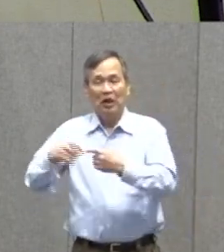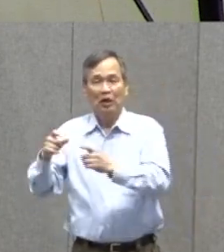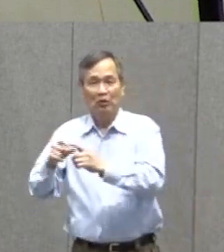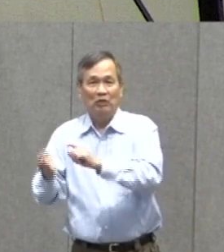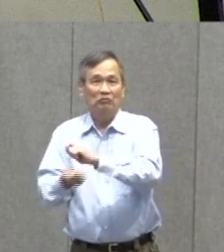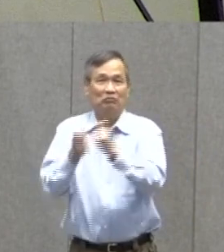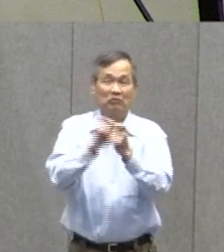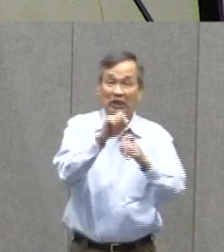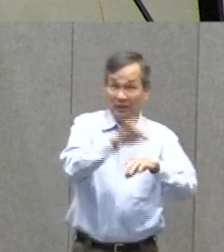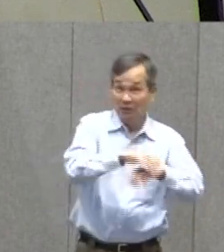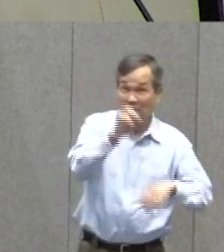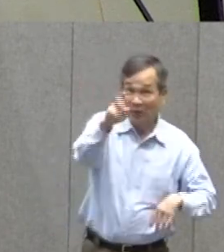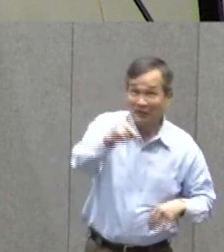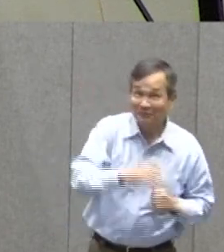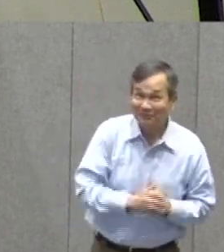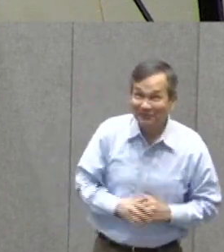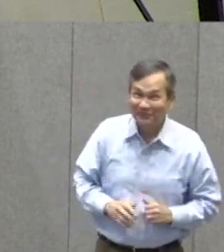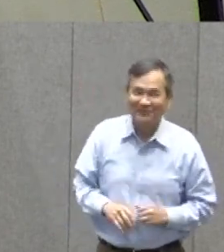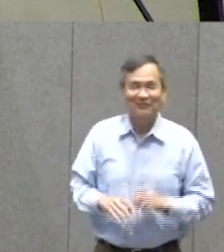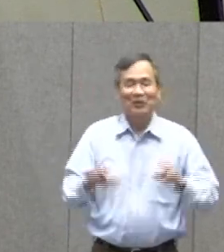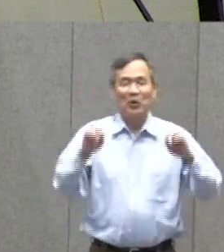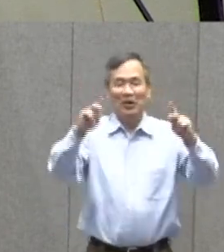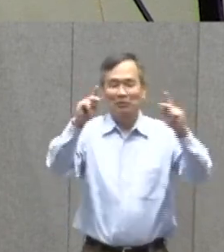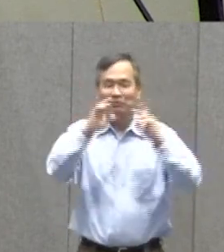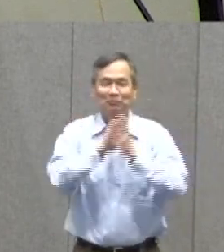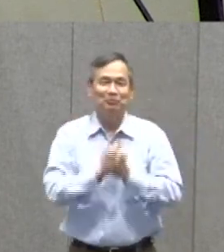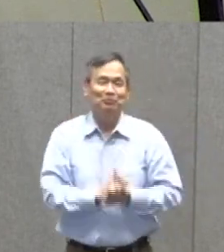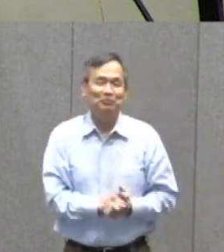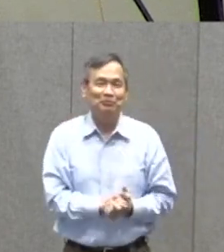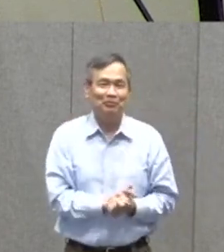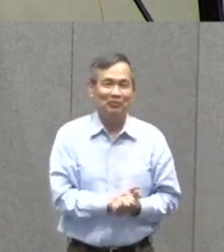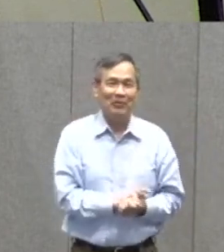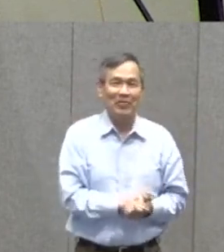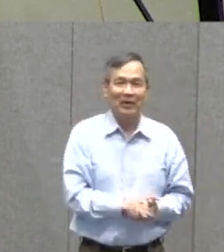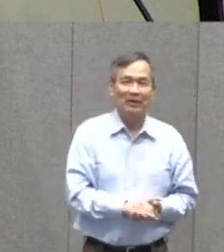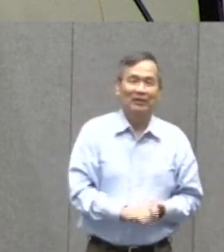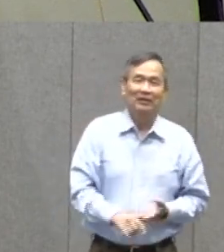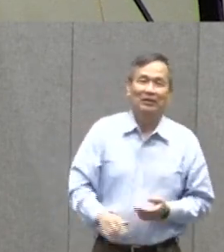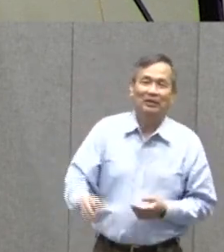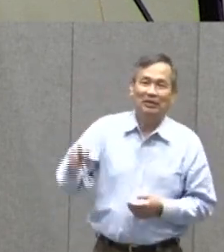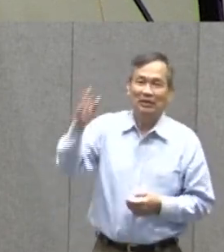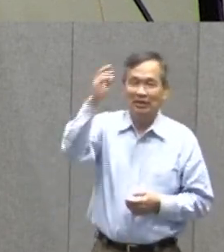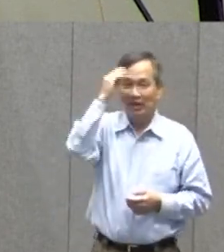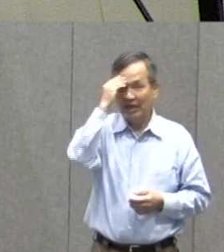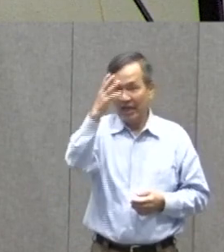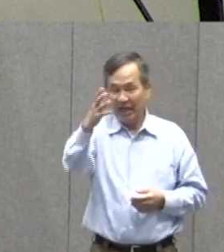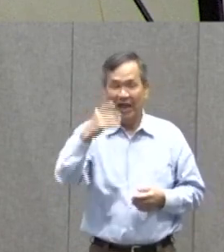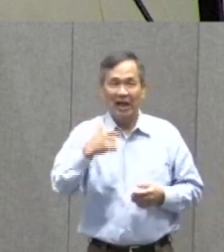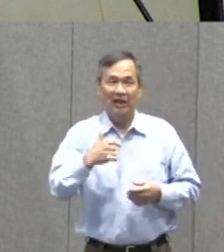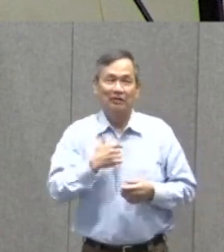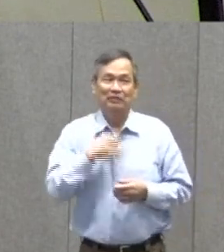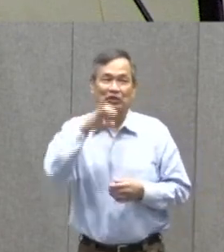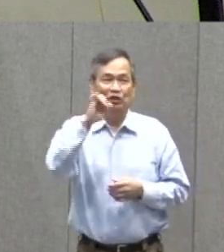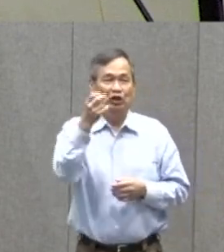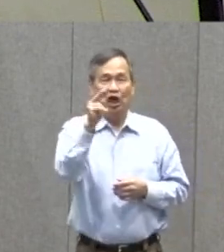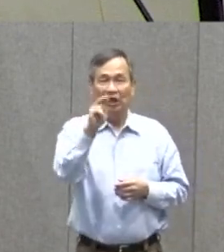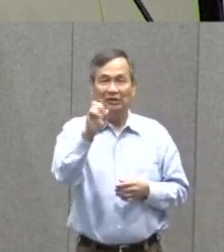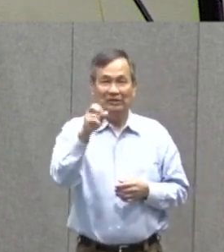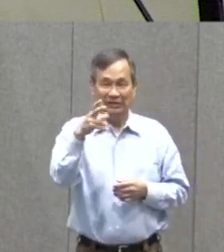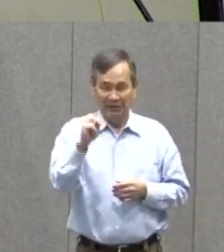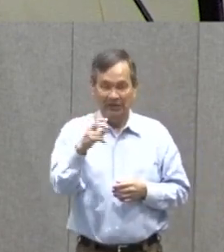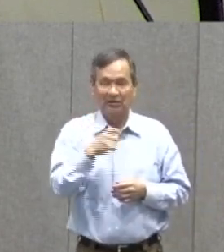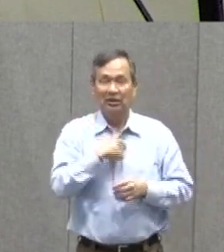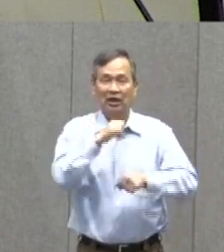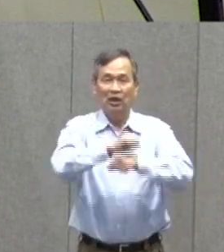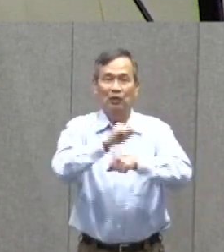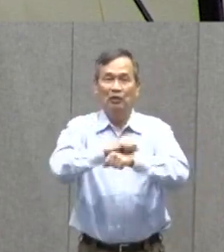is. Okay? So, my name is Susana Ibarra Johnson, and I work